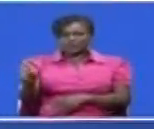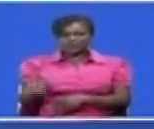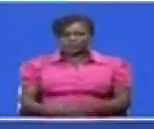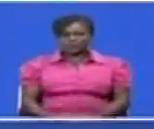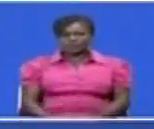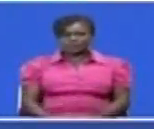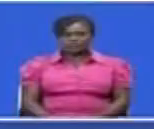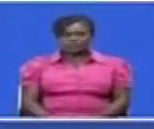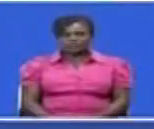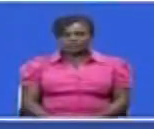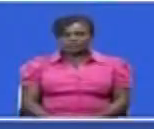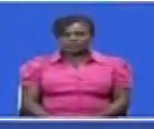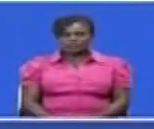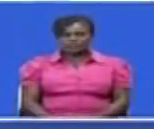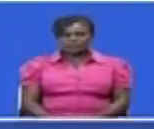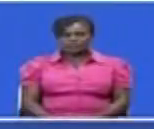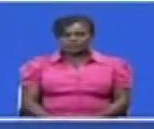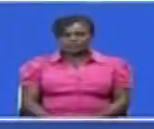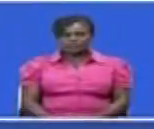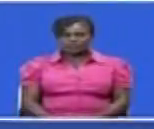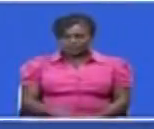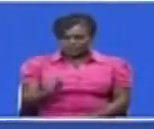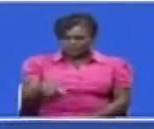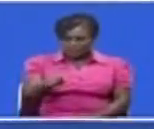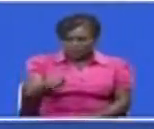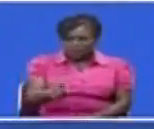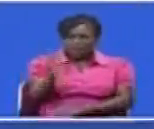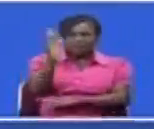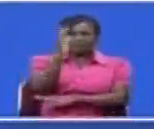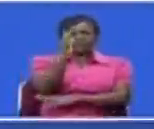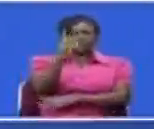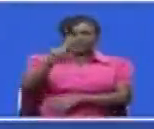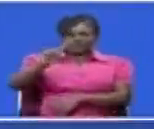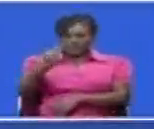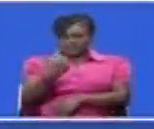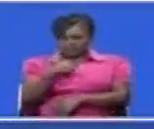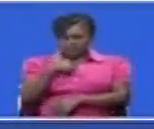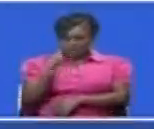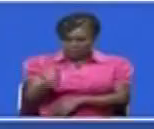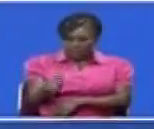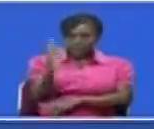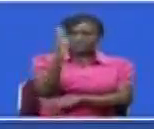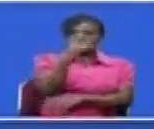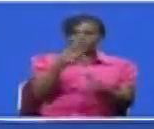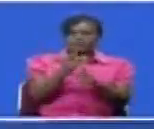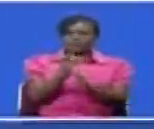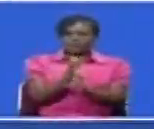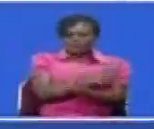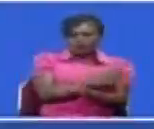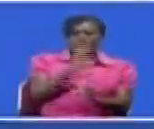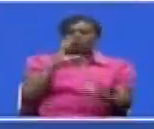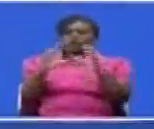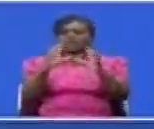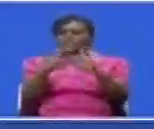It's a high drought resistant tree. I'm asked to plant a tree first before the conversation begins.